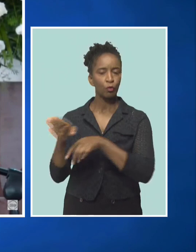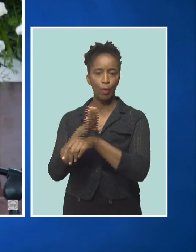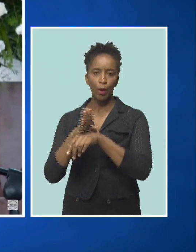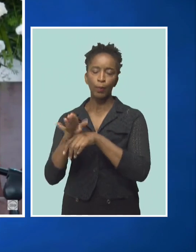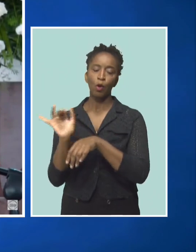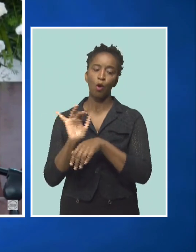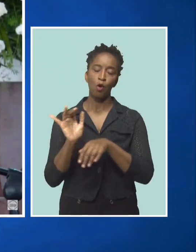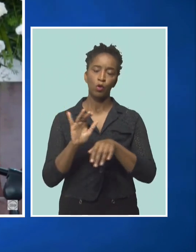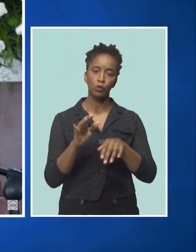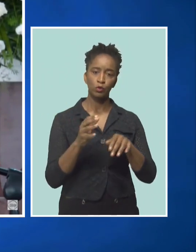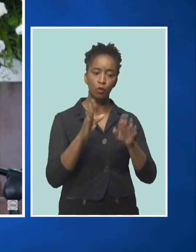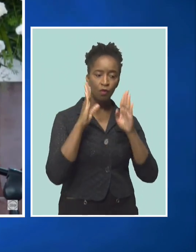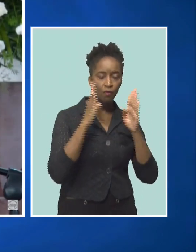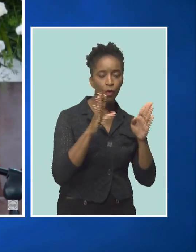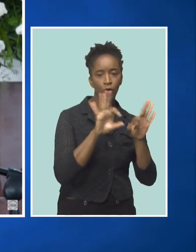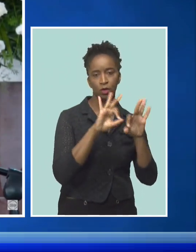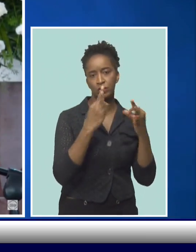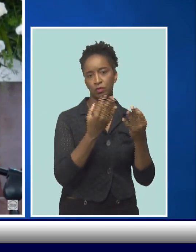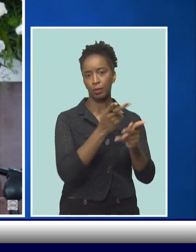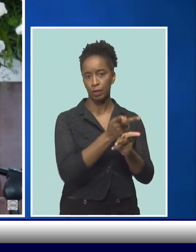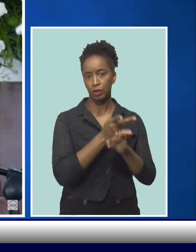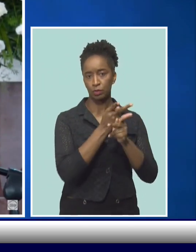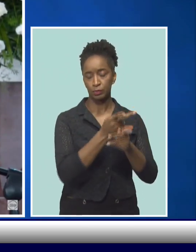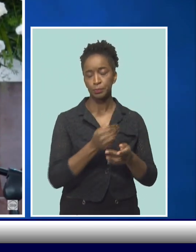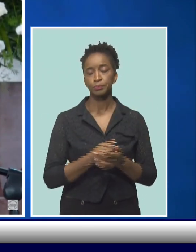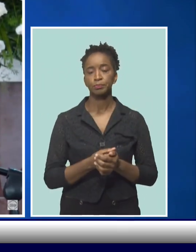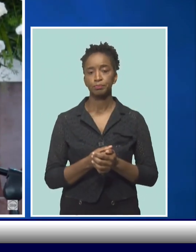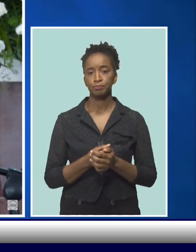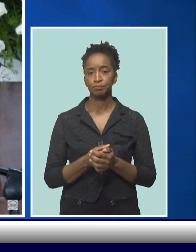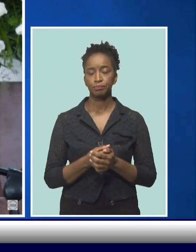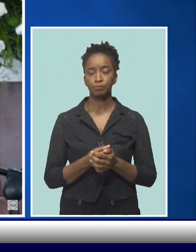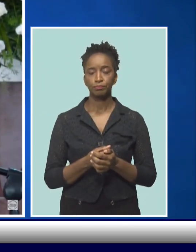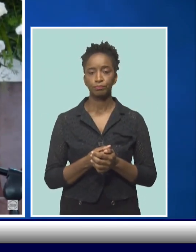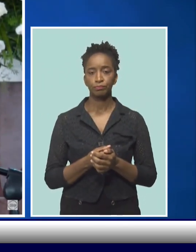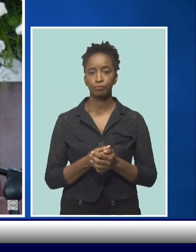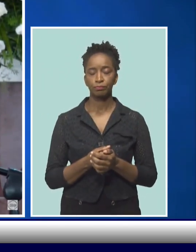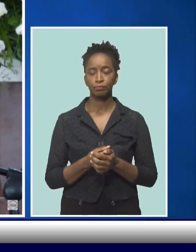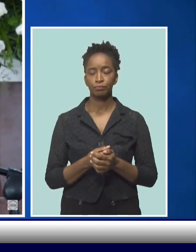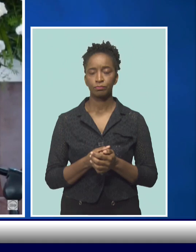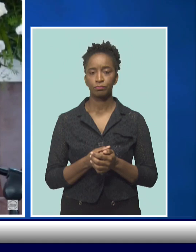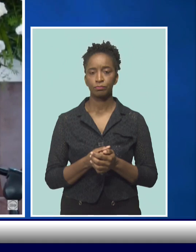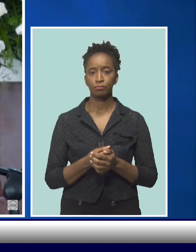foremost duty to you each,